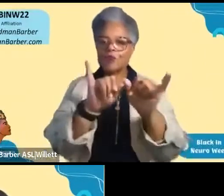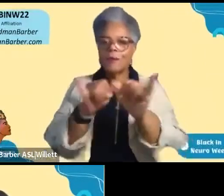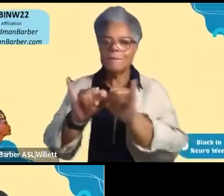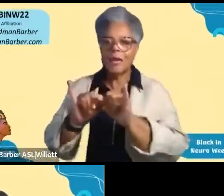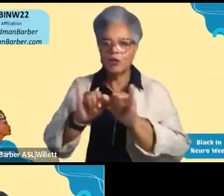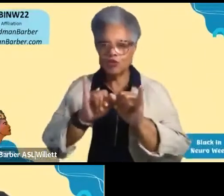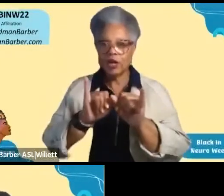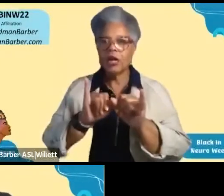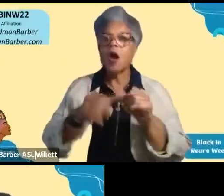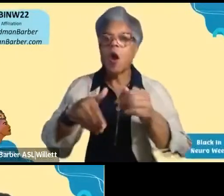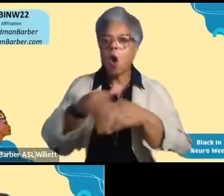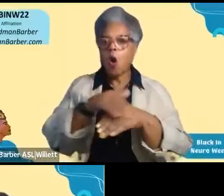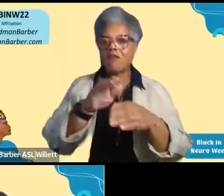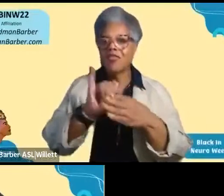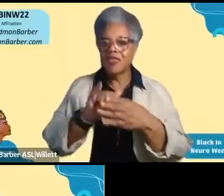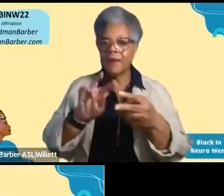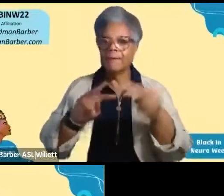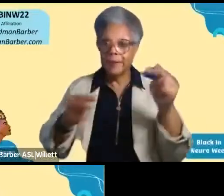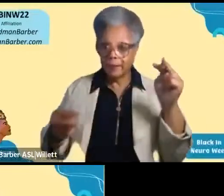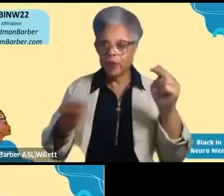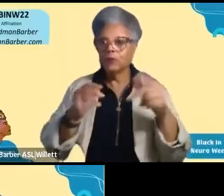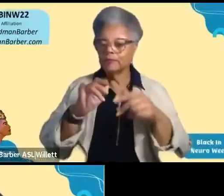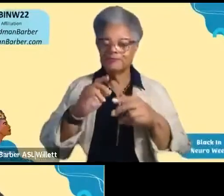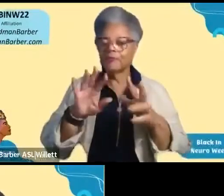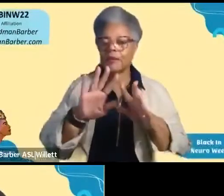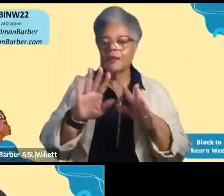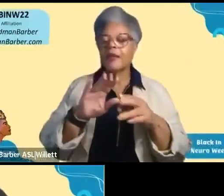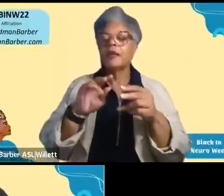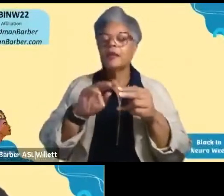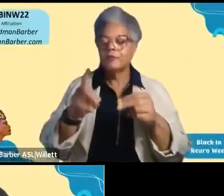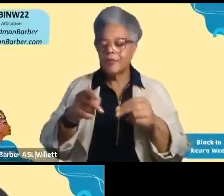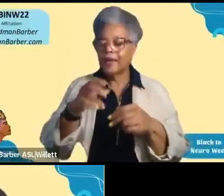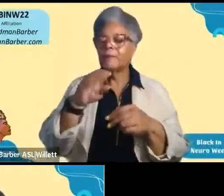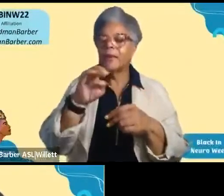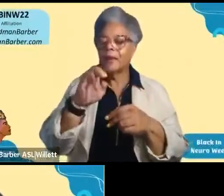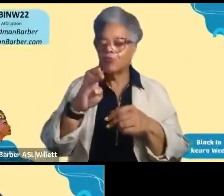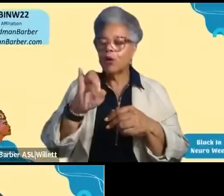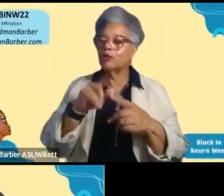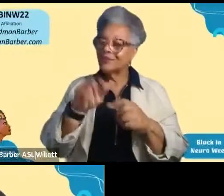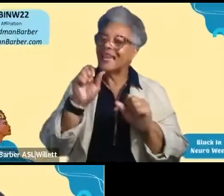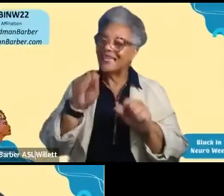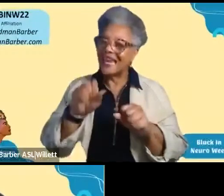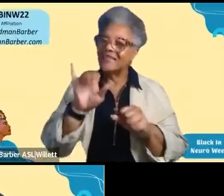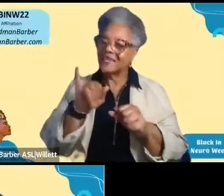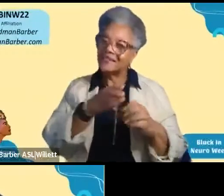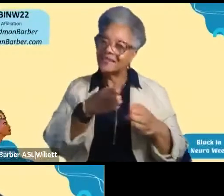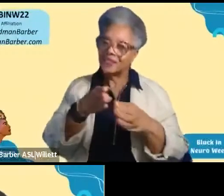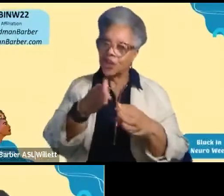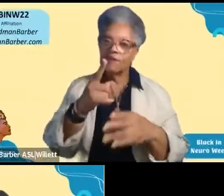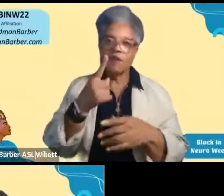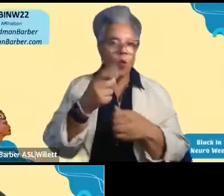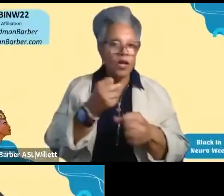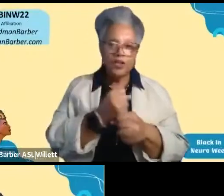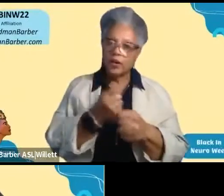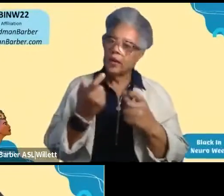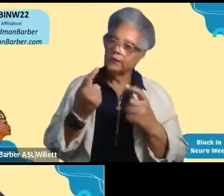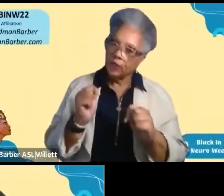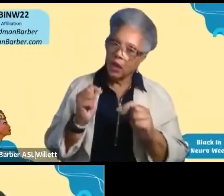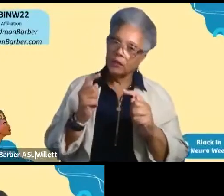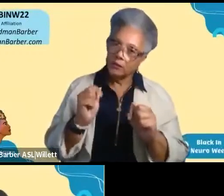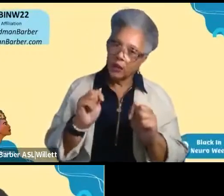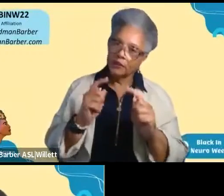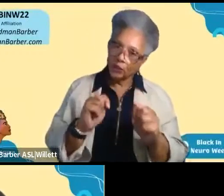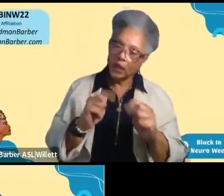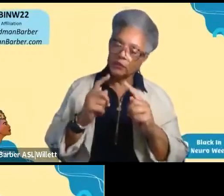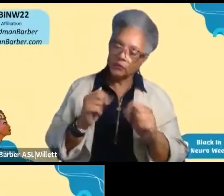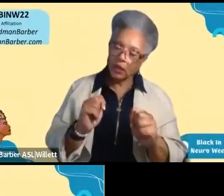over this membrane, you can say, yes, this is a channel. And for a year, I tried and tried, you know, and tried. And